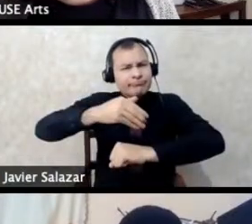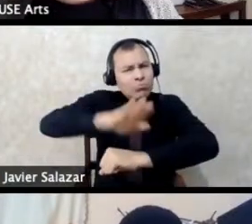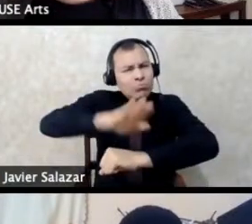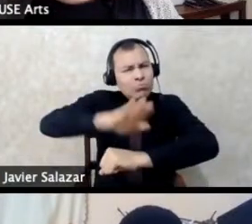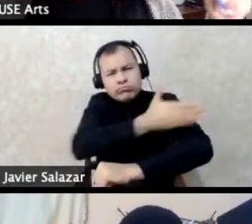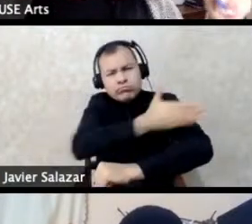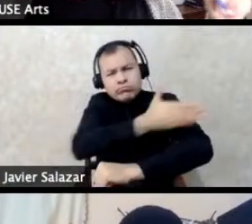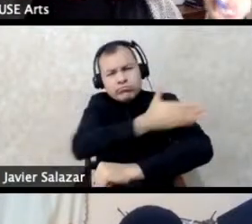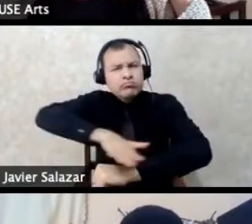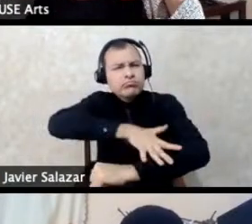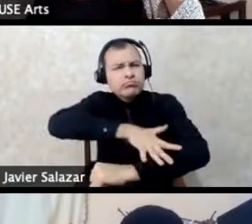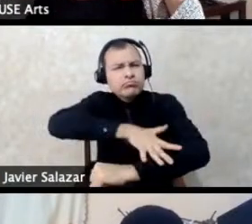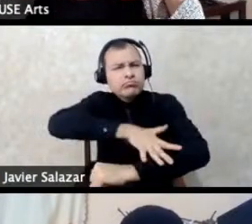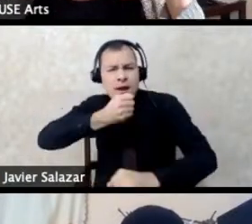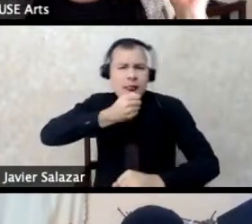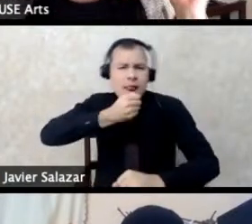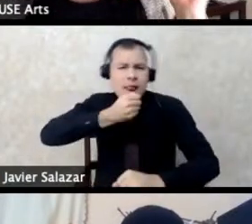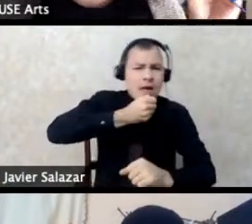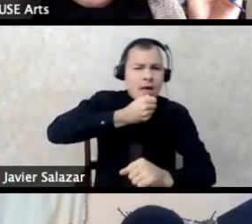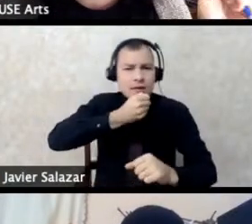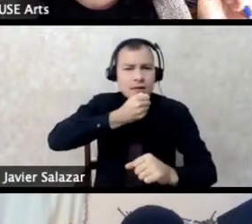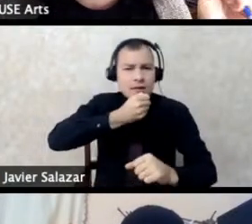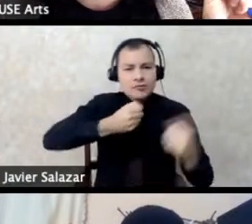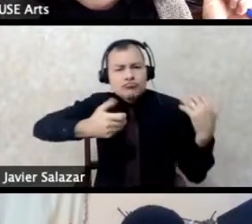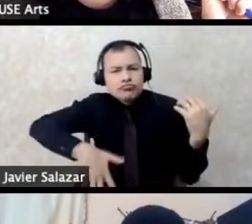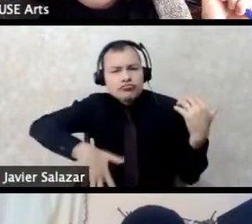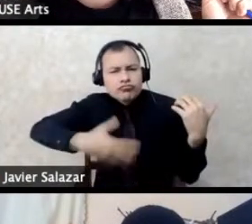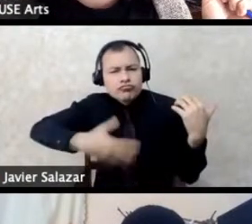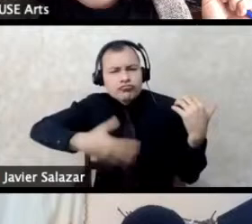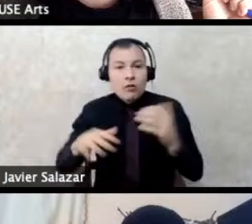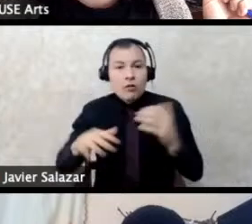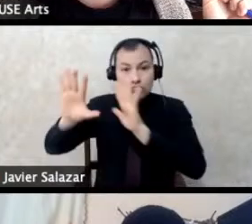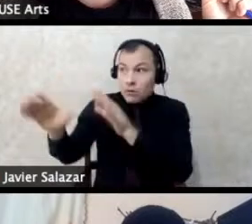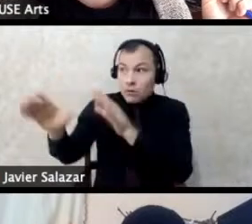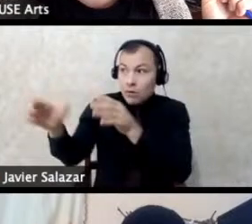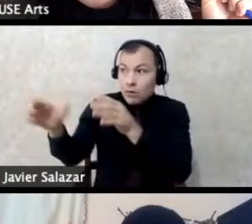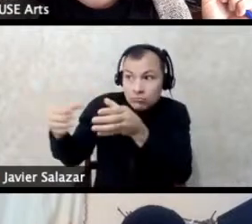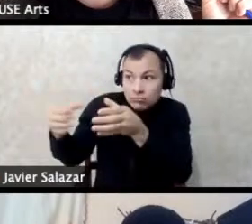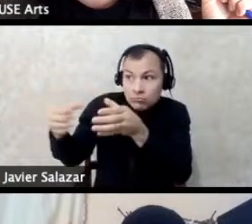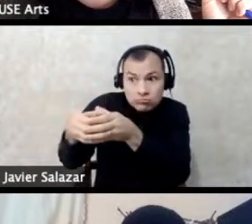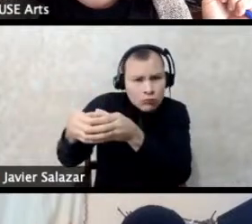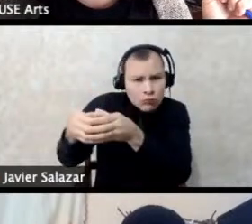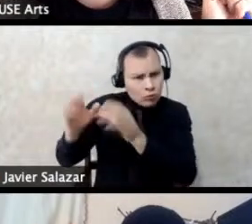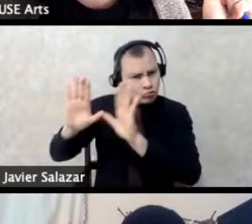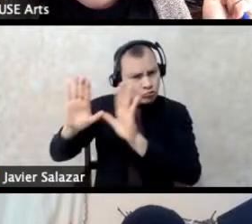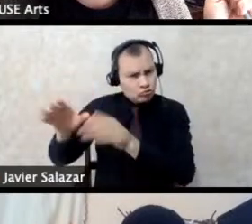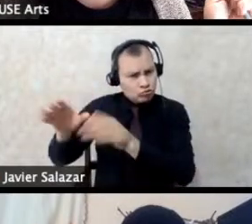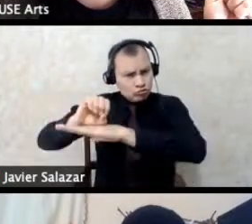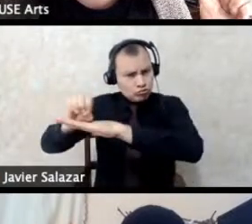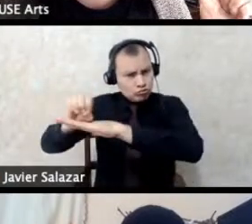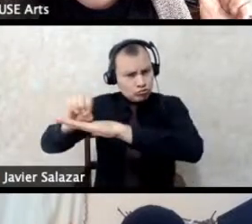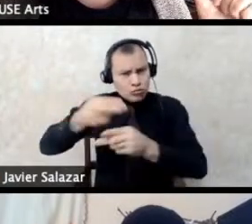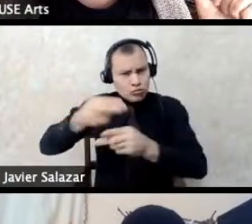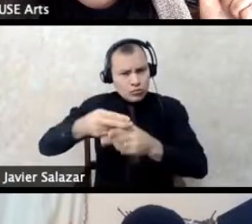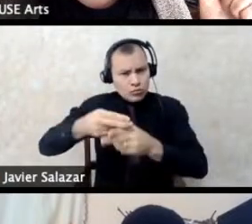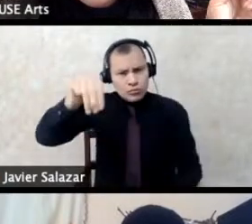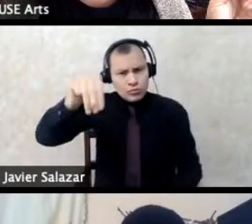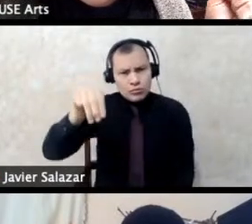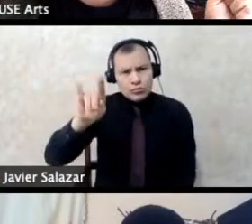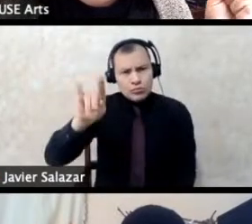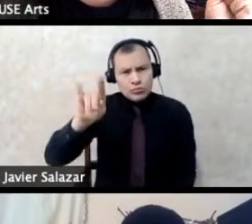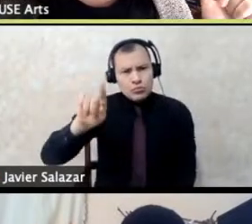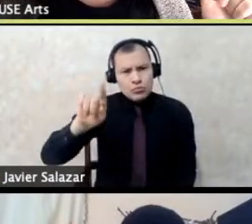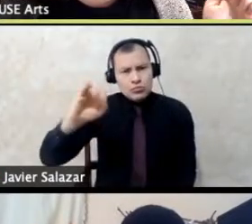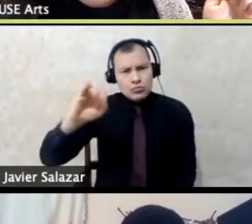llama Music for Hope, que traduce música para la esperanza. And they are